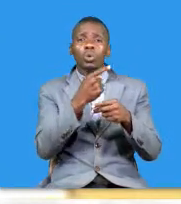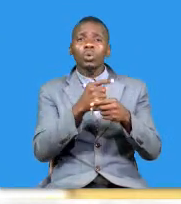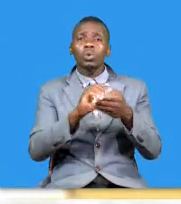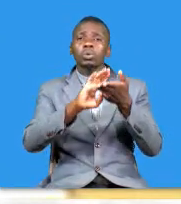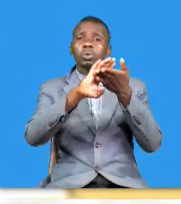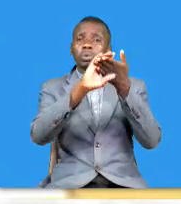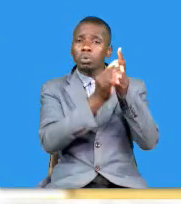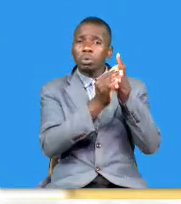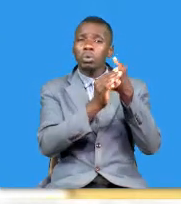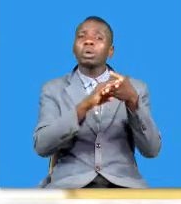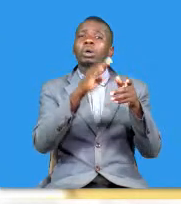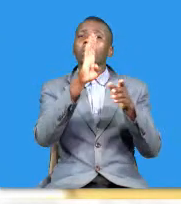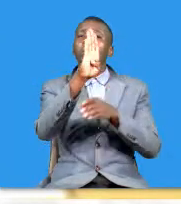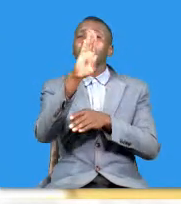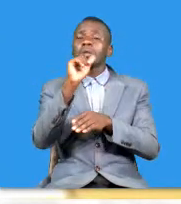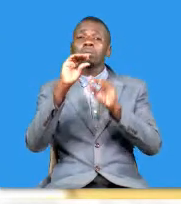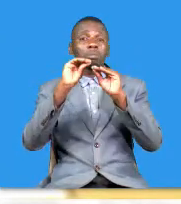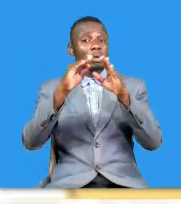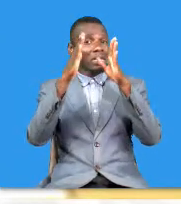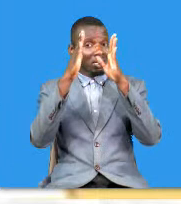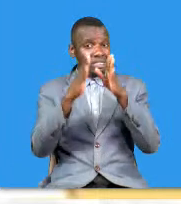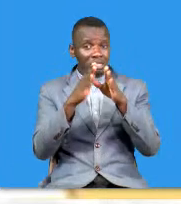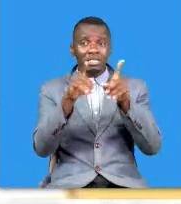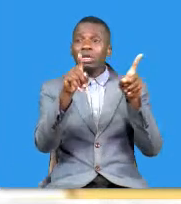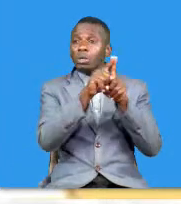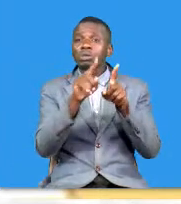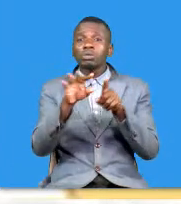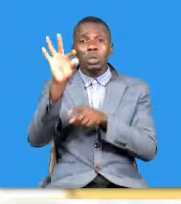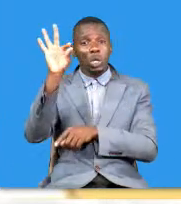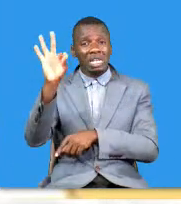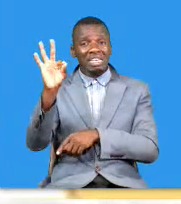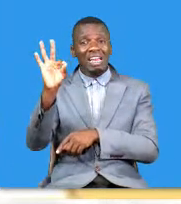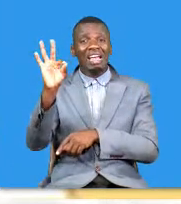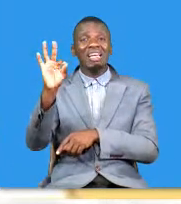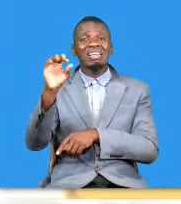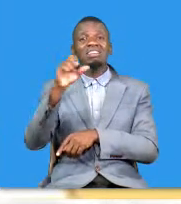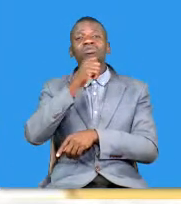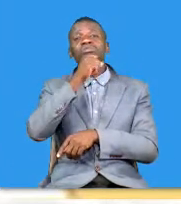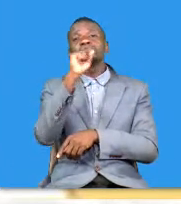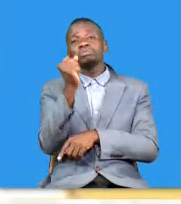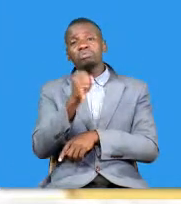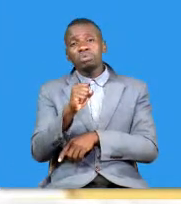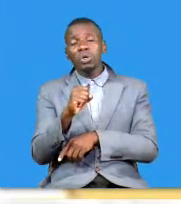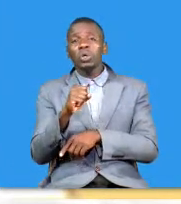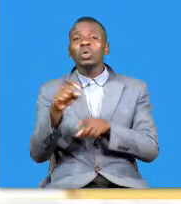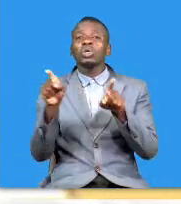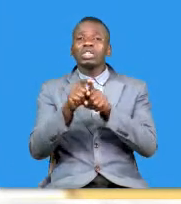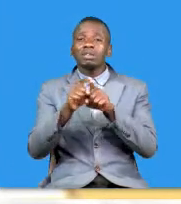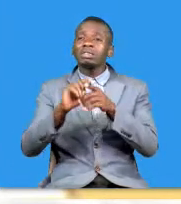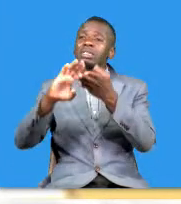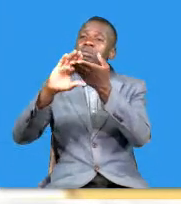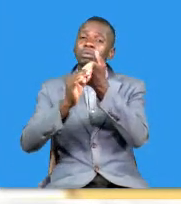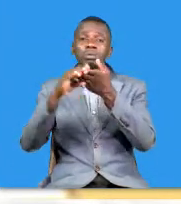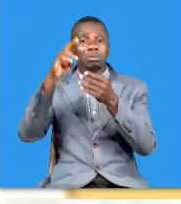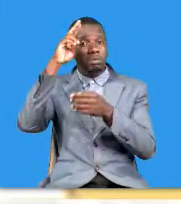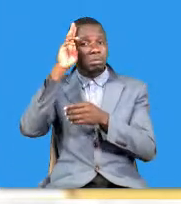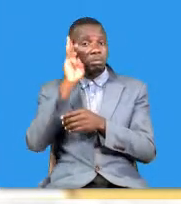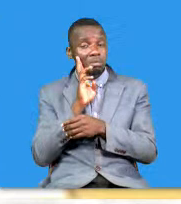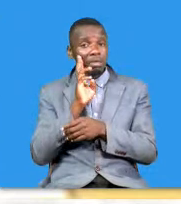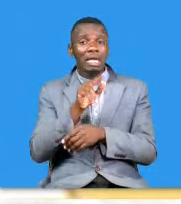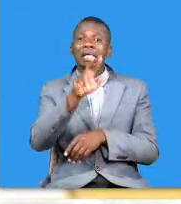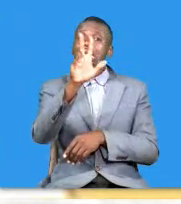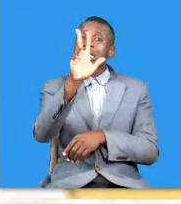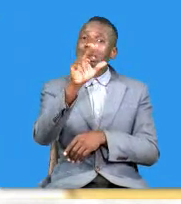teacher. The 9-year-old defiled by a maternal uncle. The 13-year-old